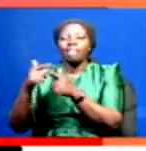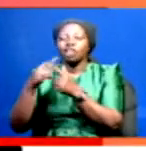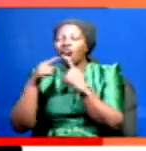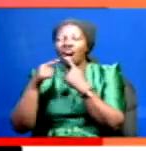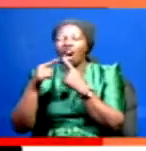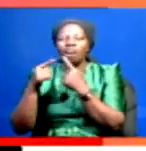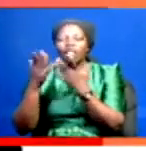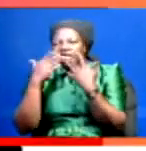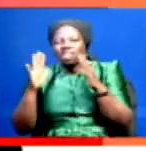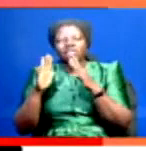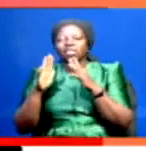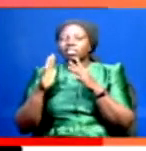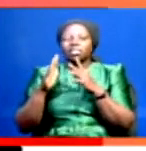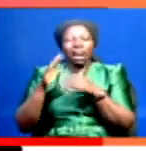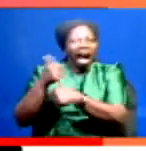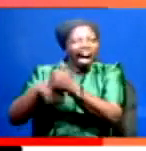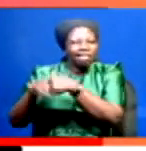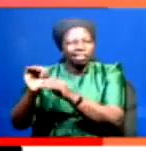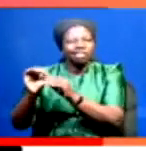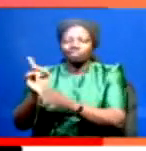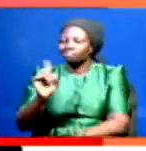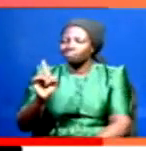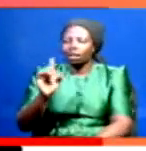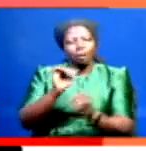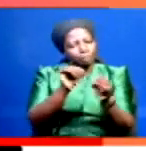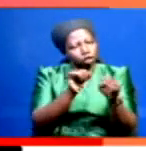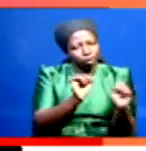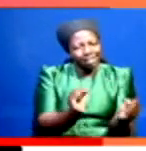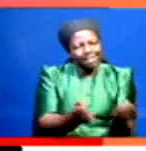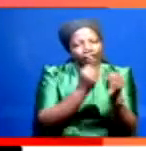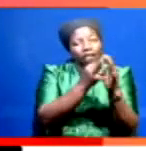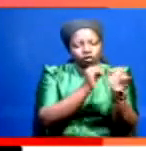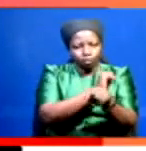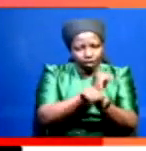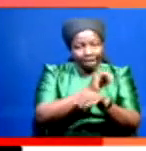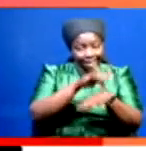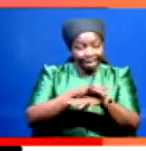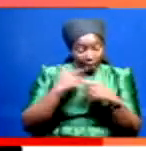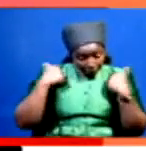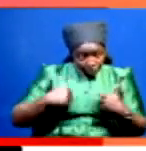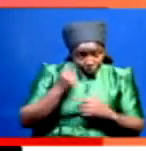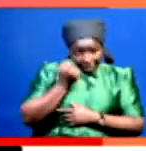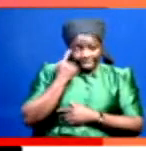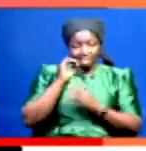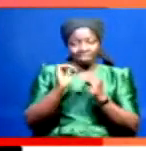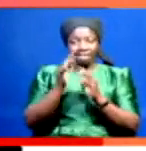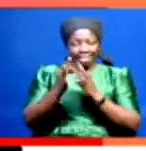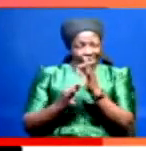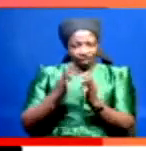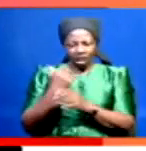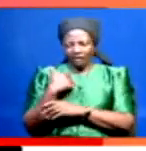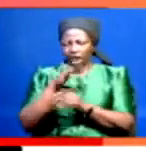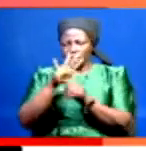lot of lives. Mm-hmm. And I think I do not really understand whether it is that we have a lot of things